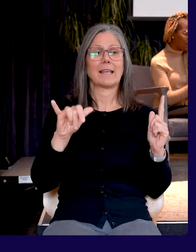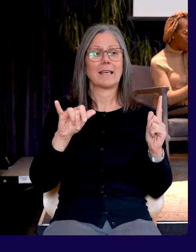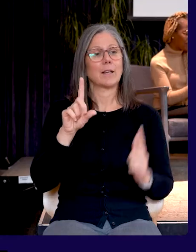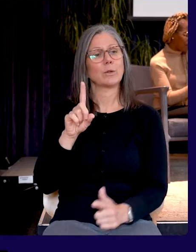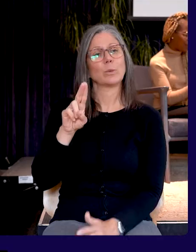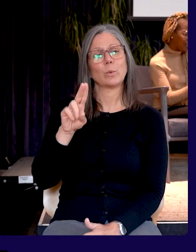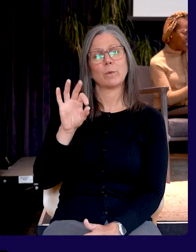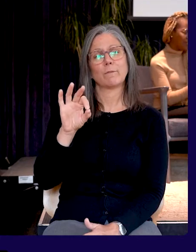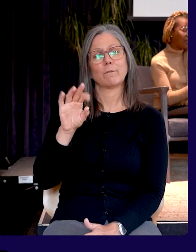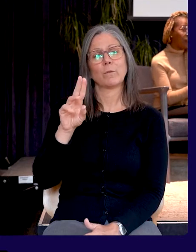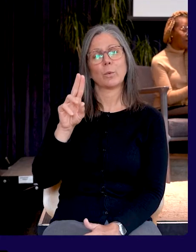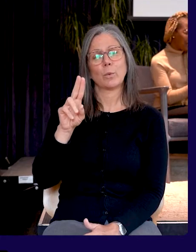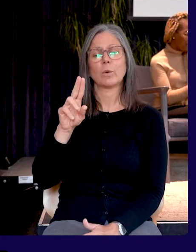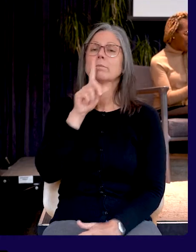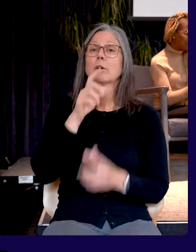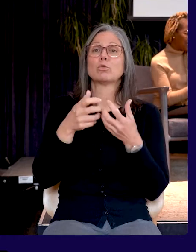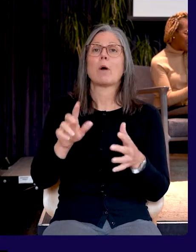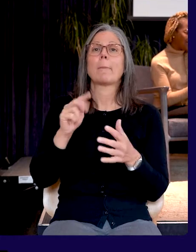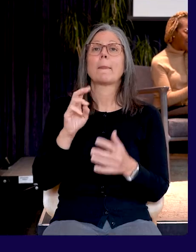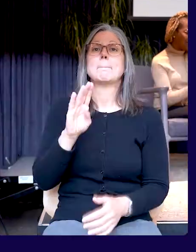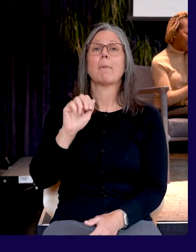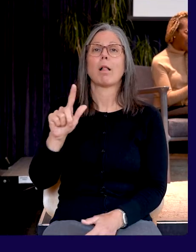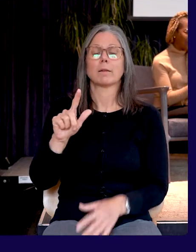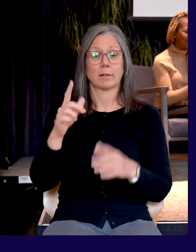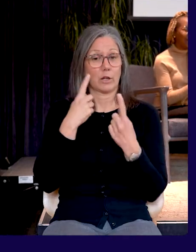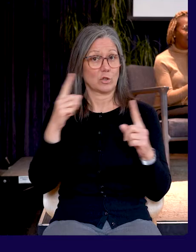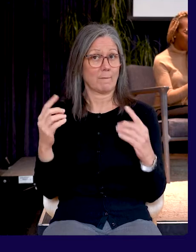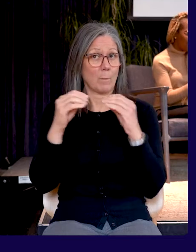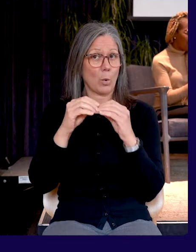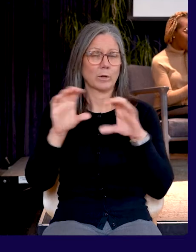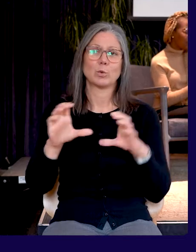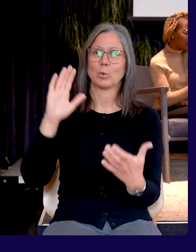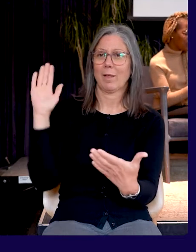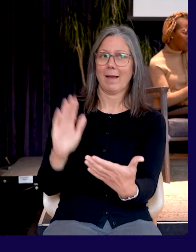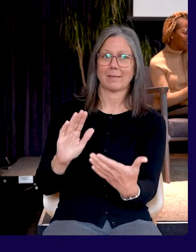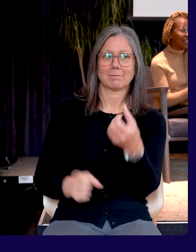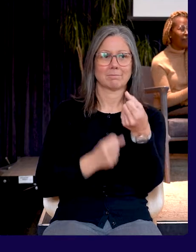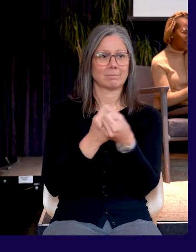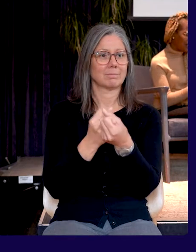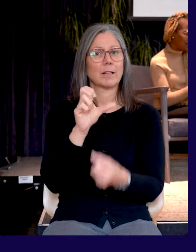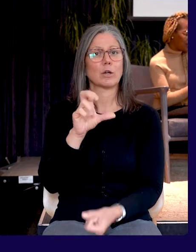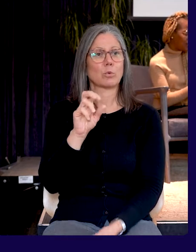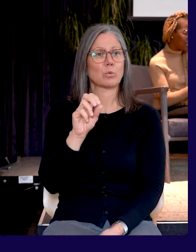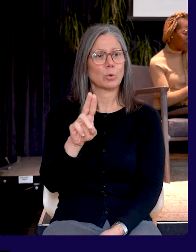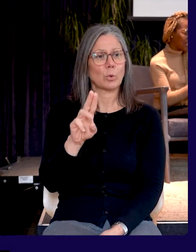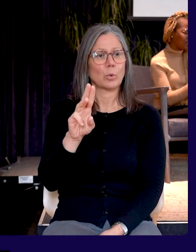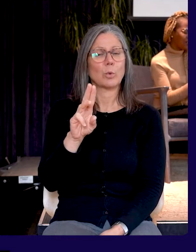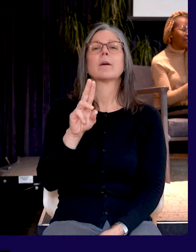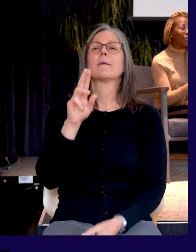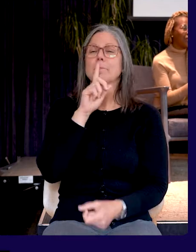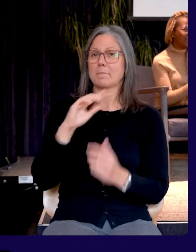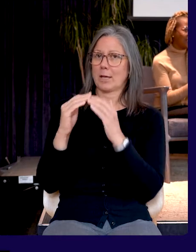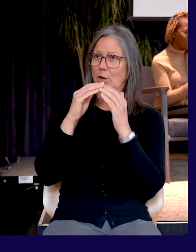author of Drop the Ball, Achieving More by Doing Less, and the founder and CEO of The Crew, which is a peer coaching and